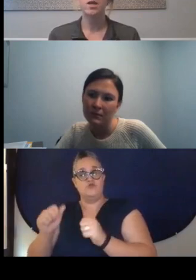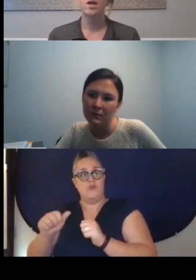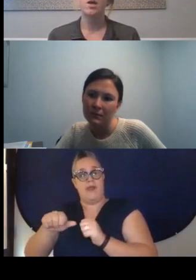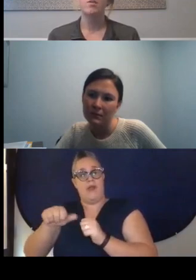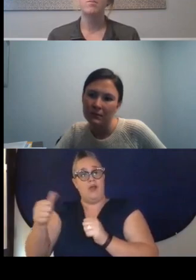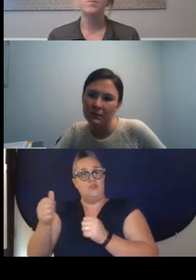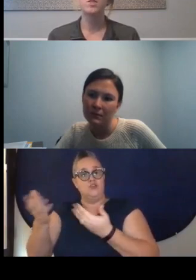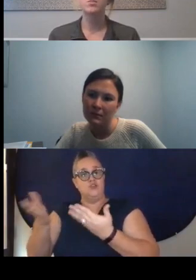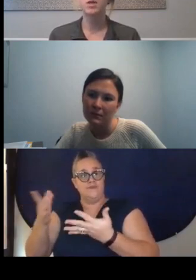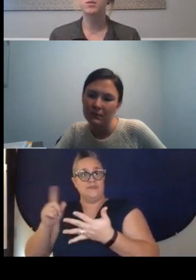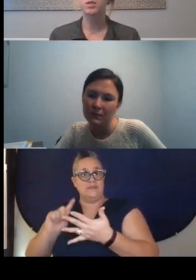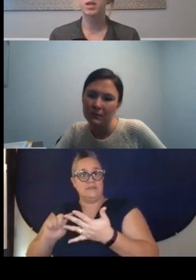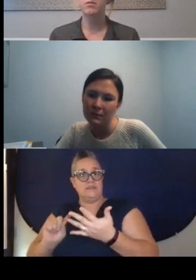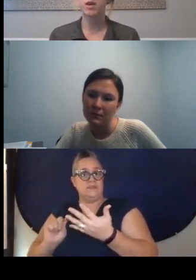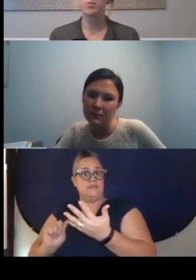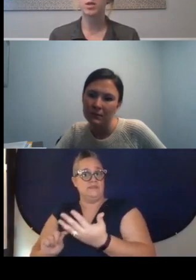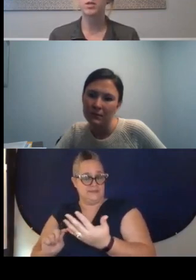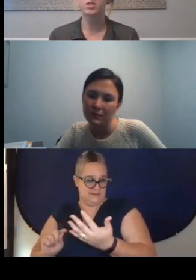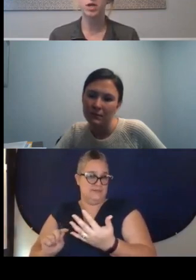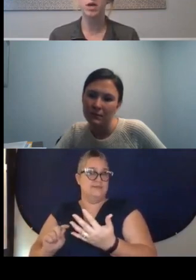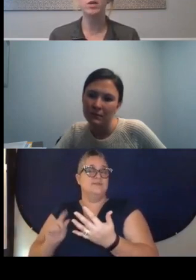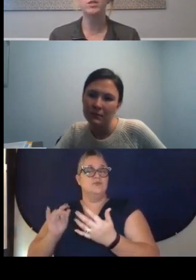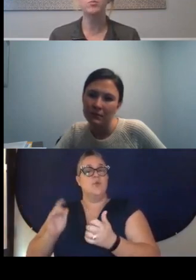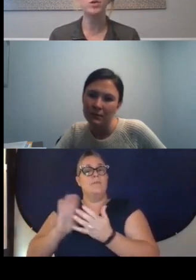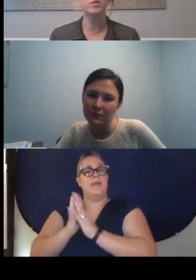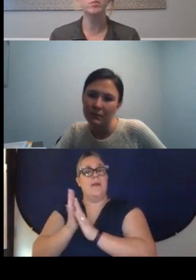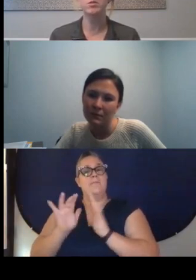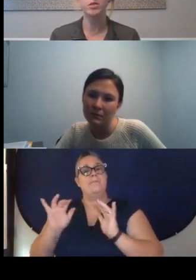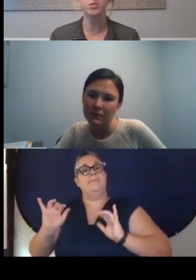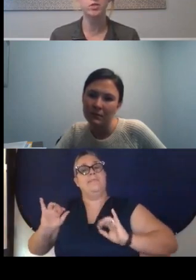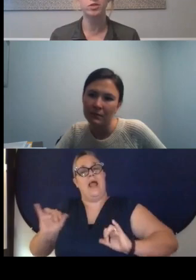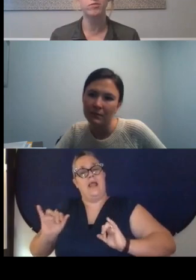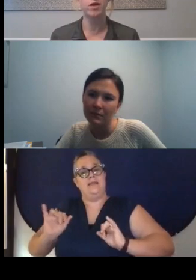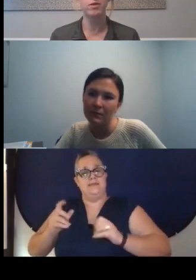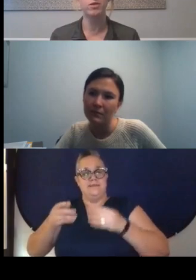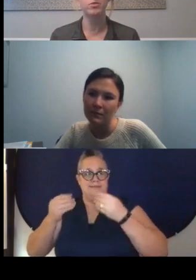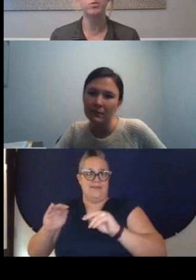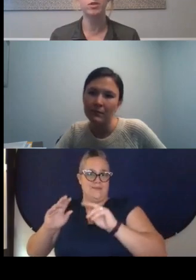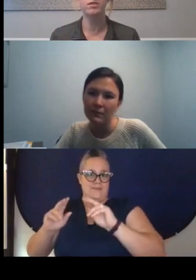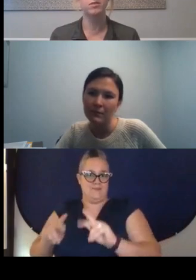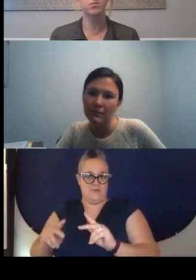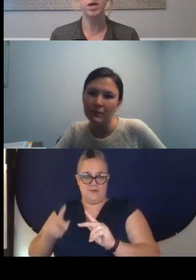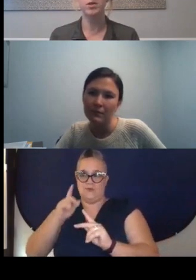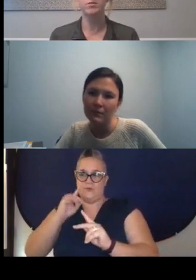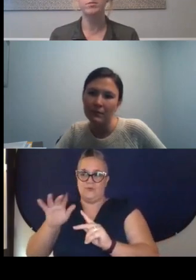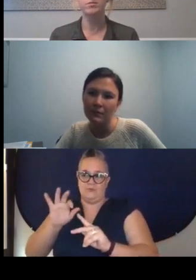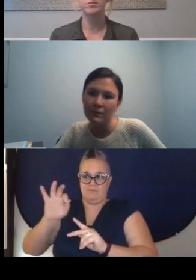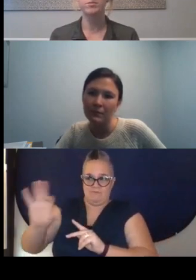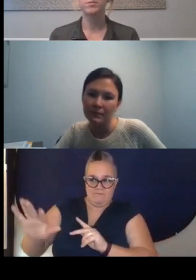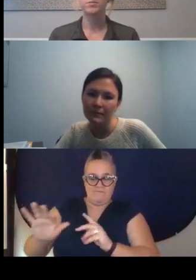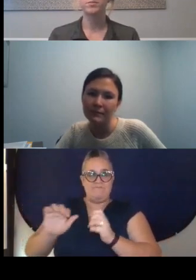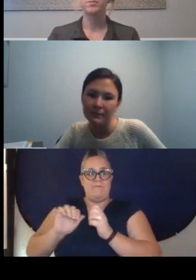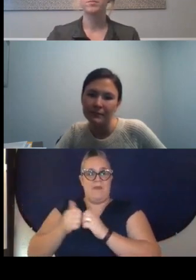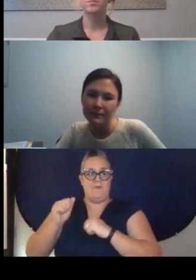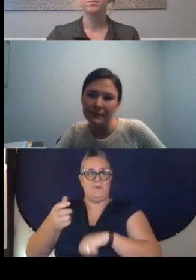hat to be able to kind of help the customer out and point them in the right direction of how they could do things even better.